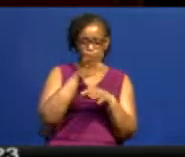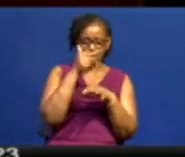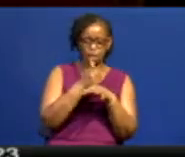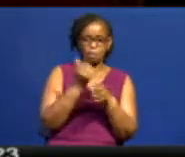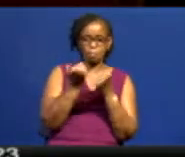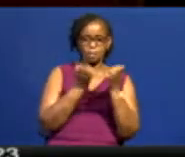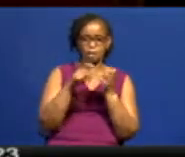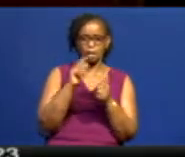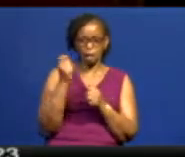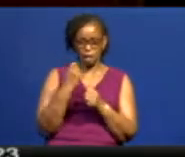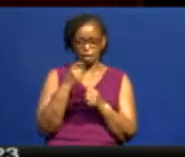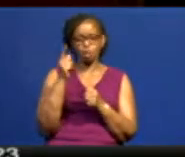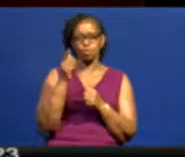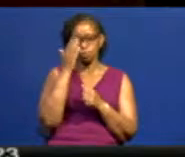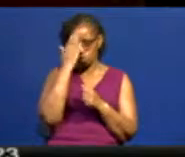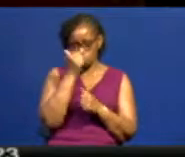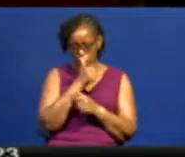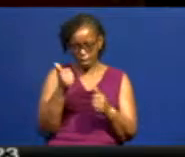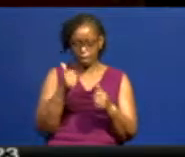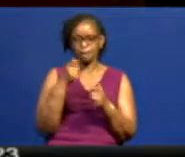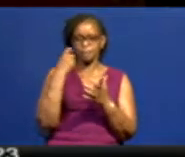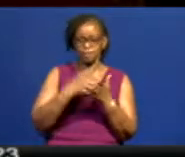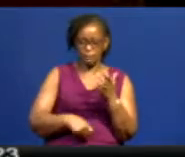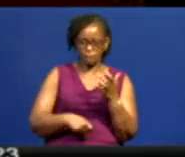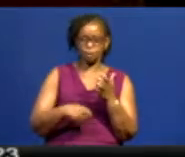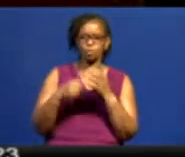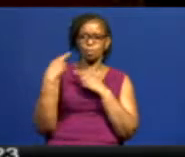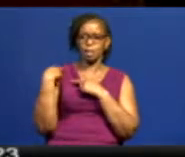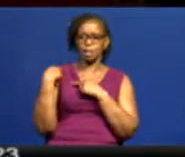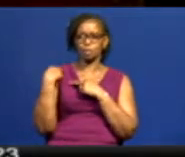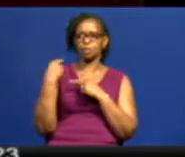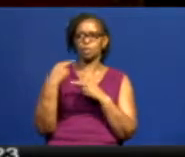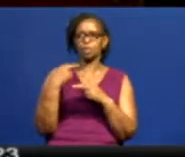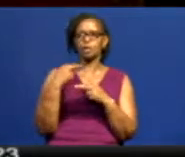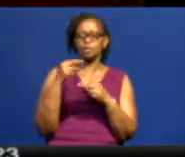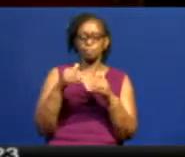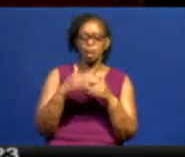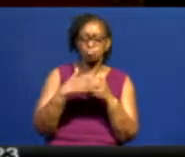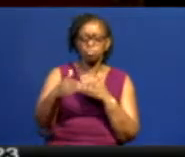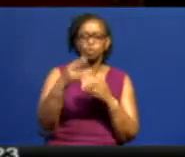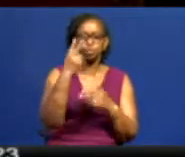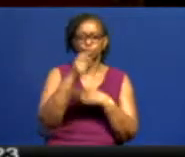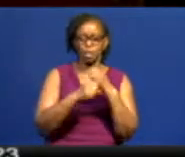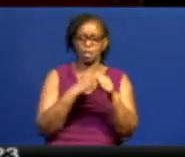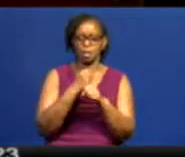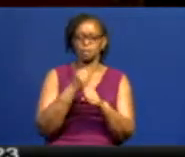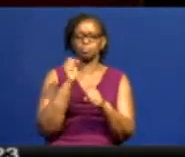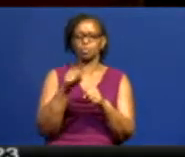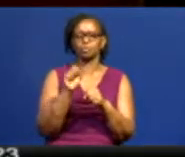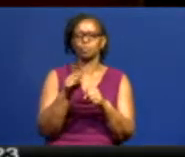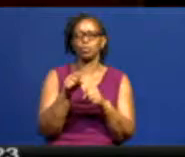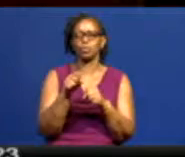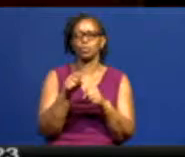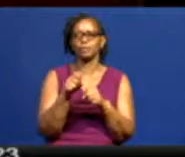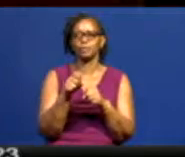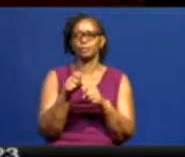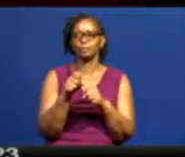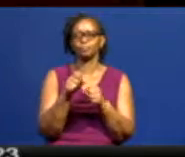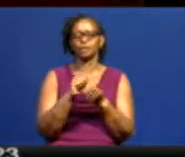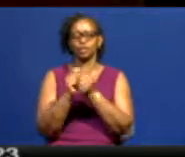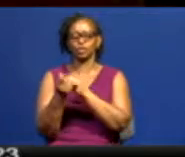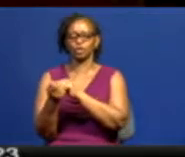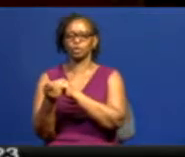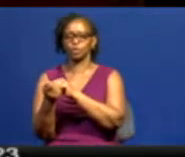you are certain that your tax obligations for the next 1 year or for the next 2 years are not likely to fundamentally